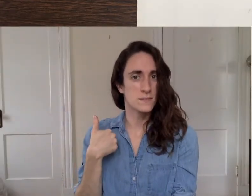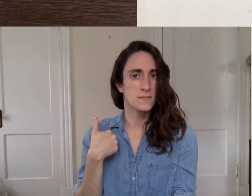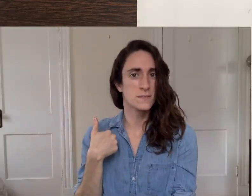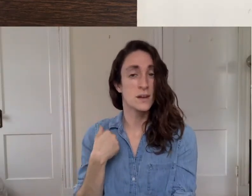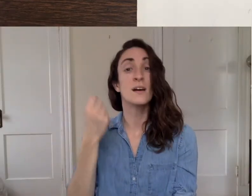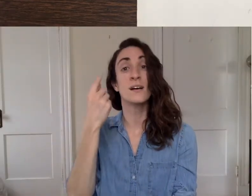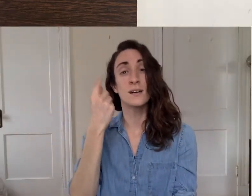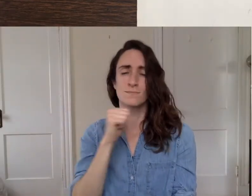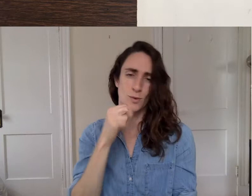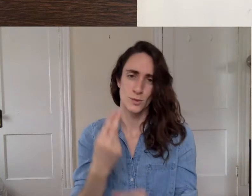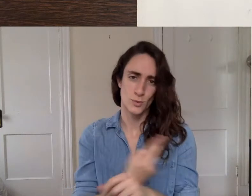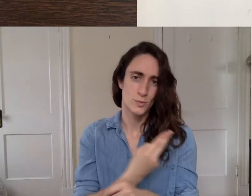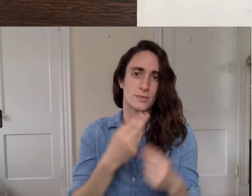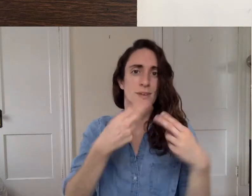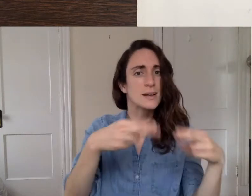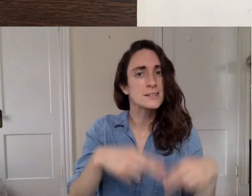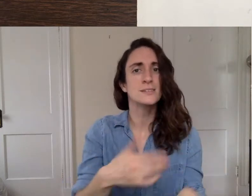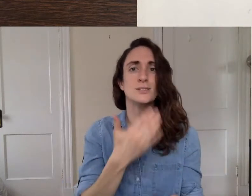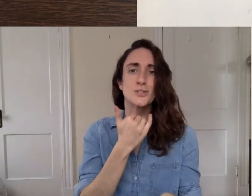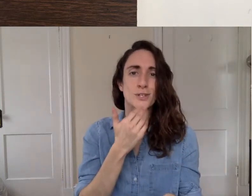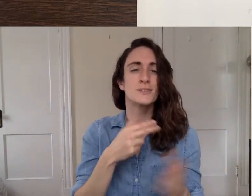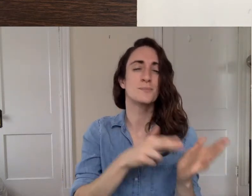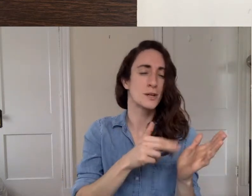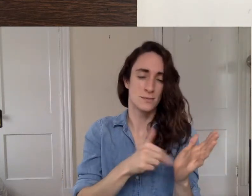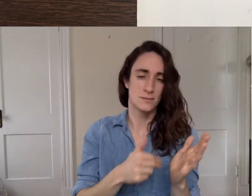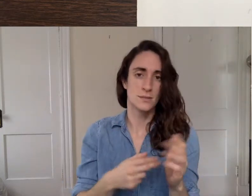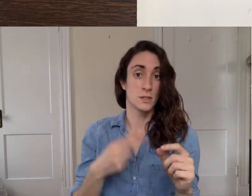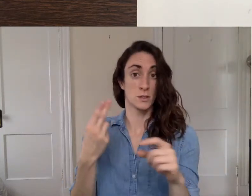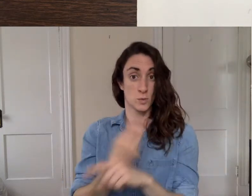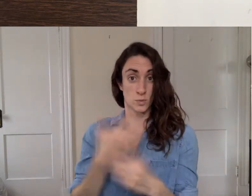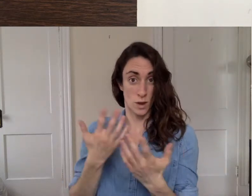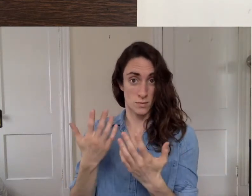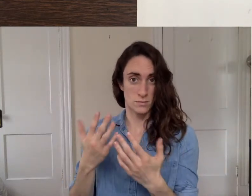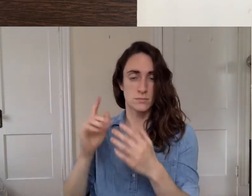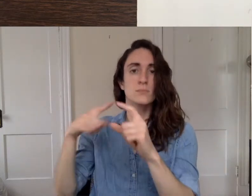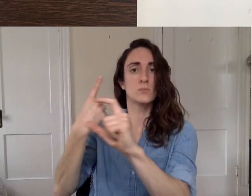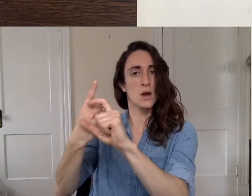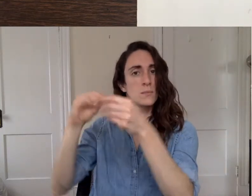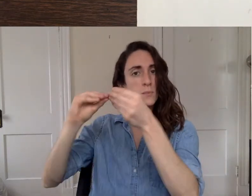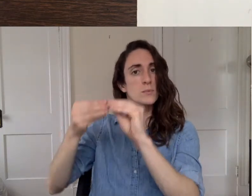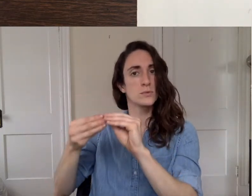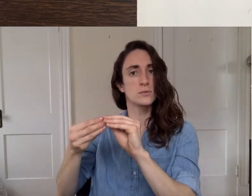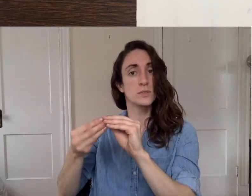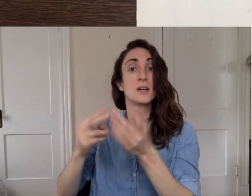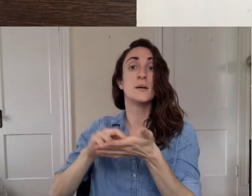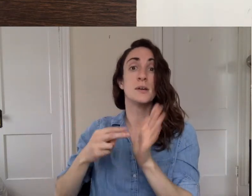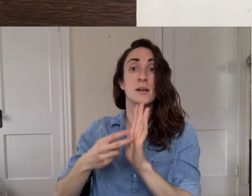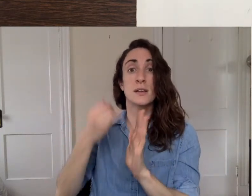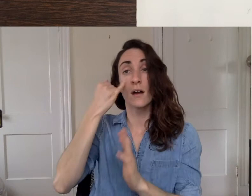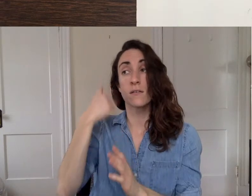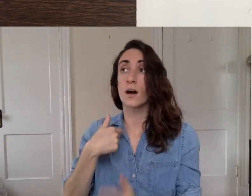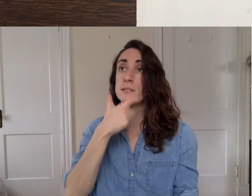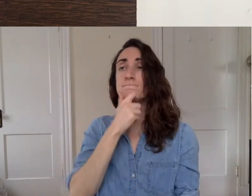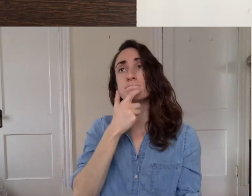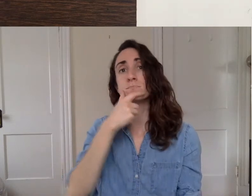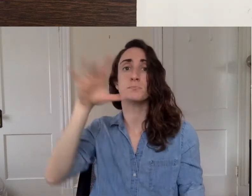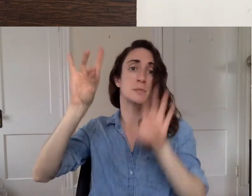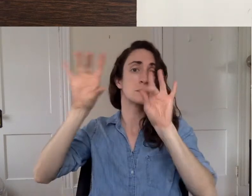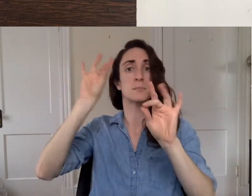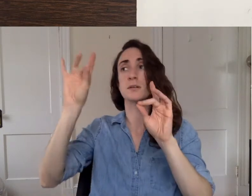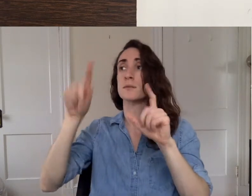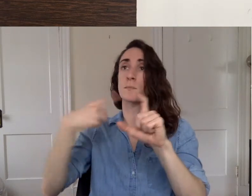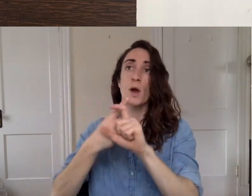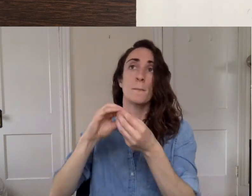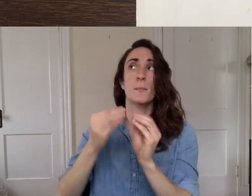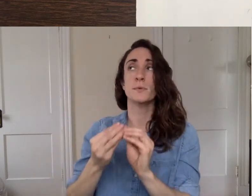Numbers, in a certain sense, also have recipes. Of course, these recipes don't call for eggs and butter, but the ingredients in a number recipe are